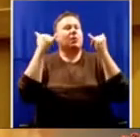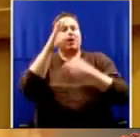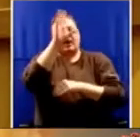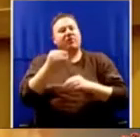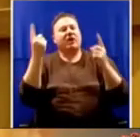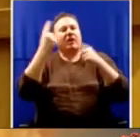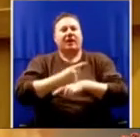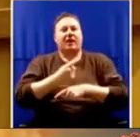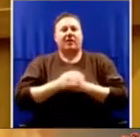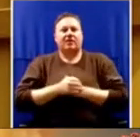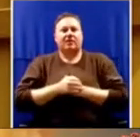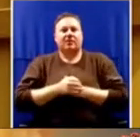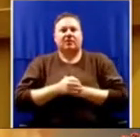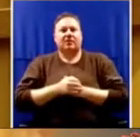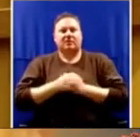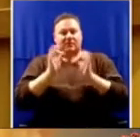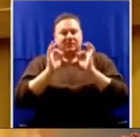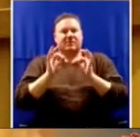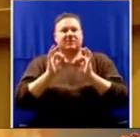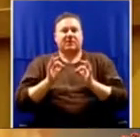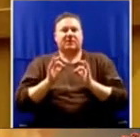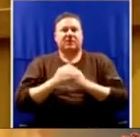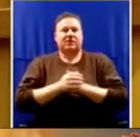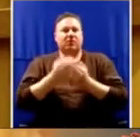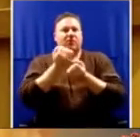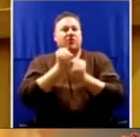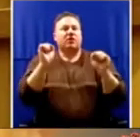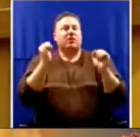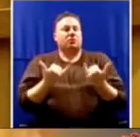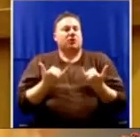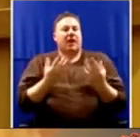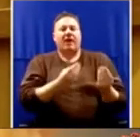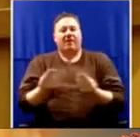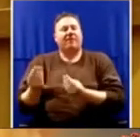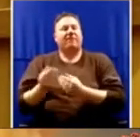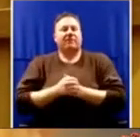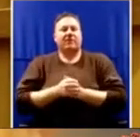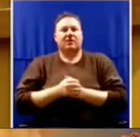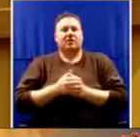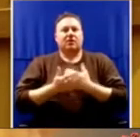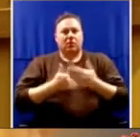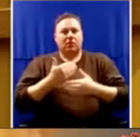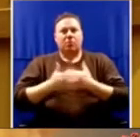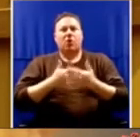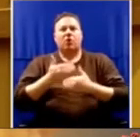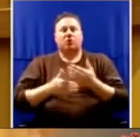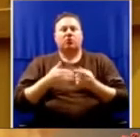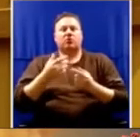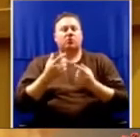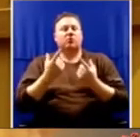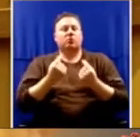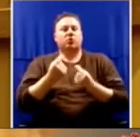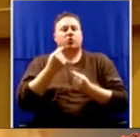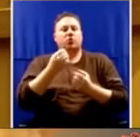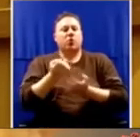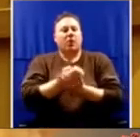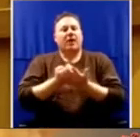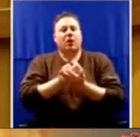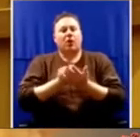particularly, the political emancipation we now have, and some of the progress that has been made in the quest for economic freedom. In the midst of